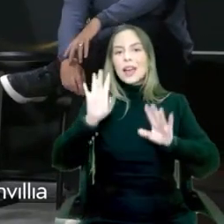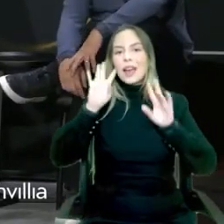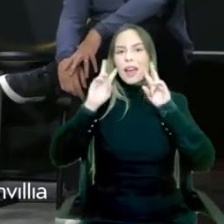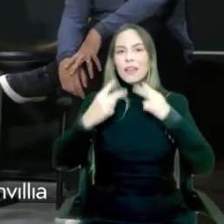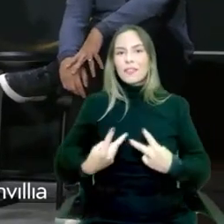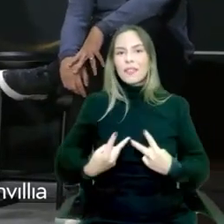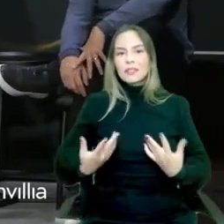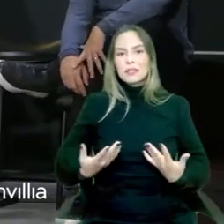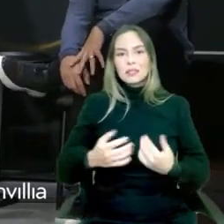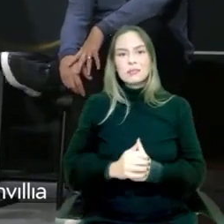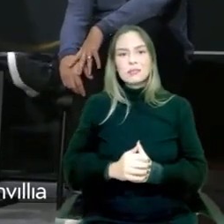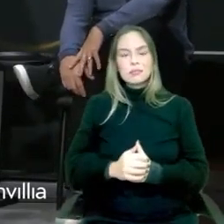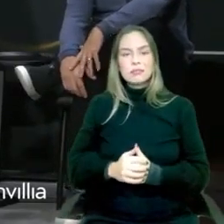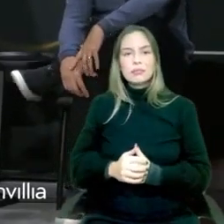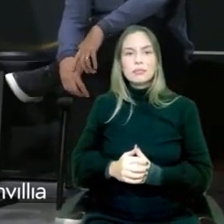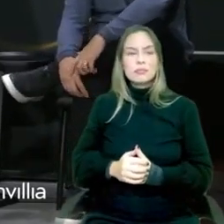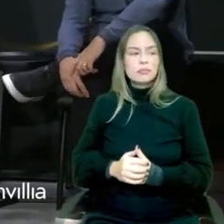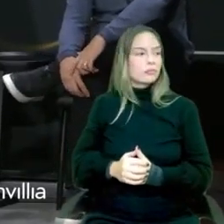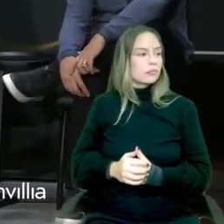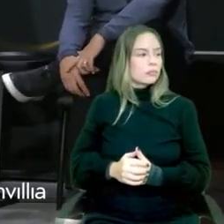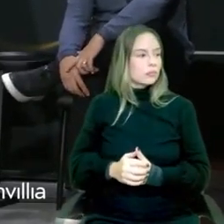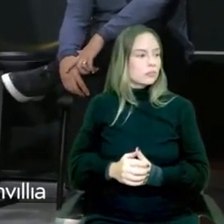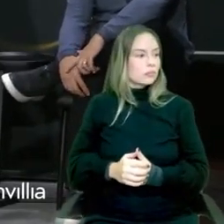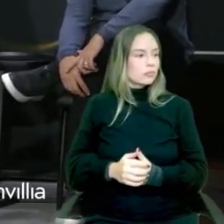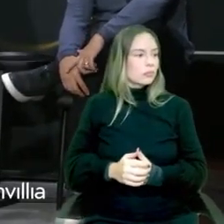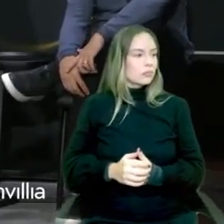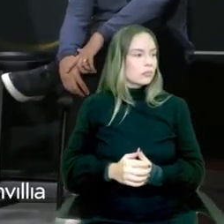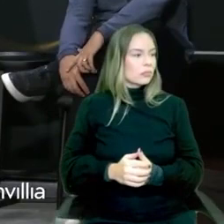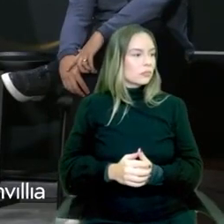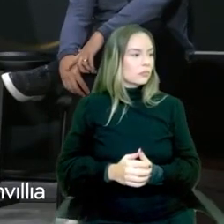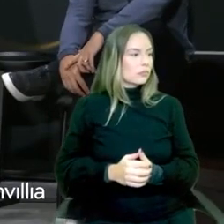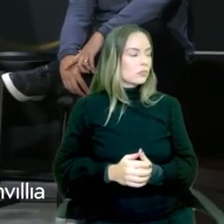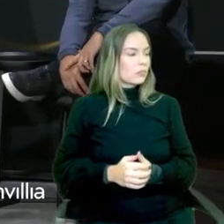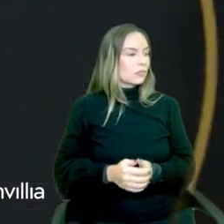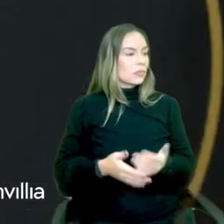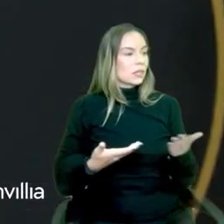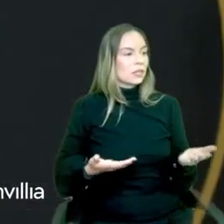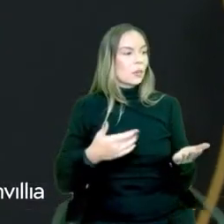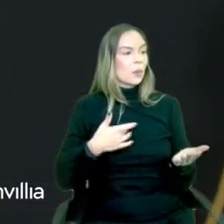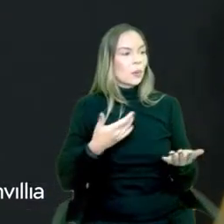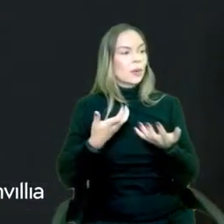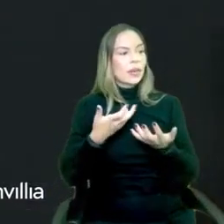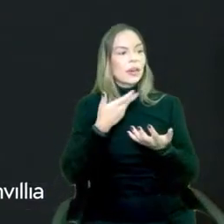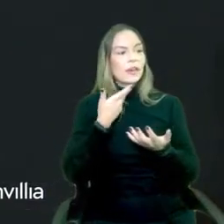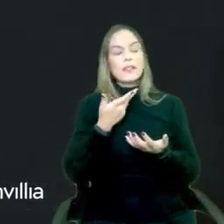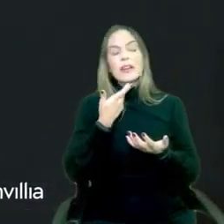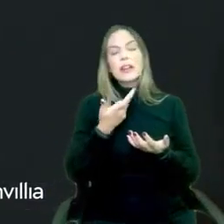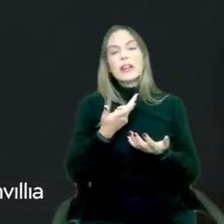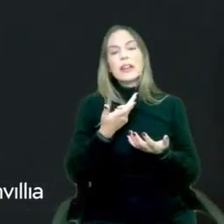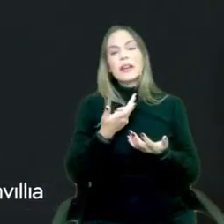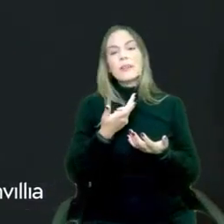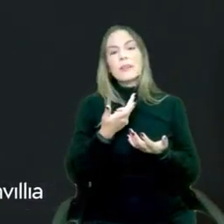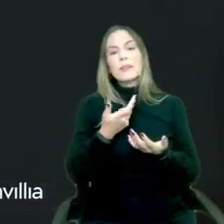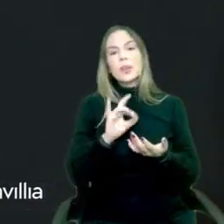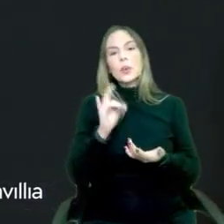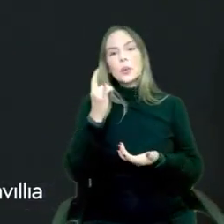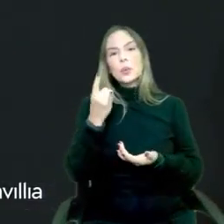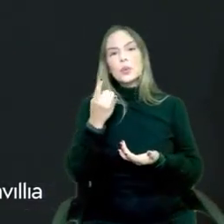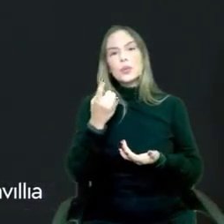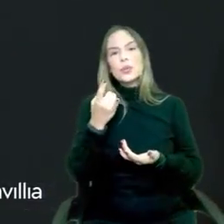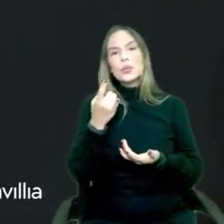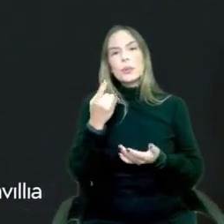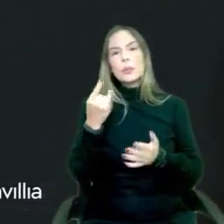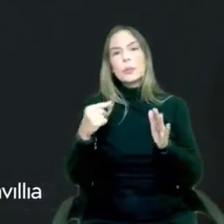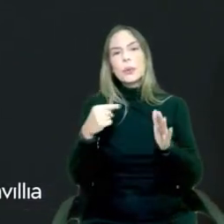Danilo, Antonio, go ahead. Actually, I would like to take the final, the last question about the